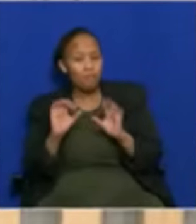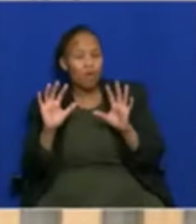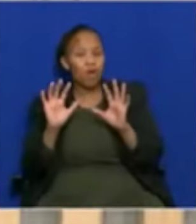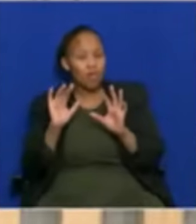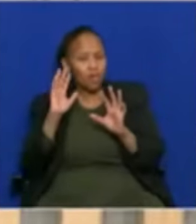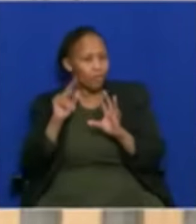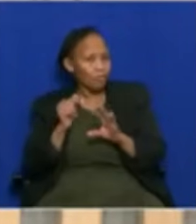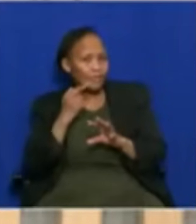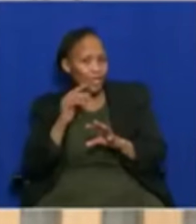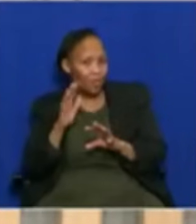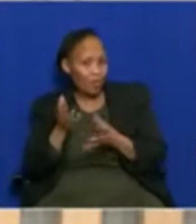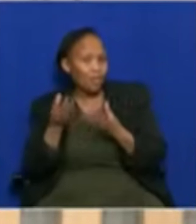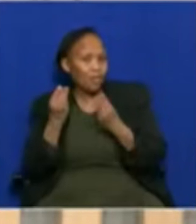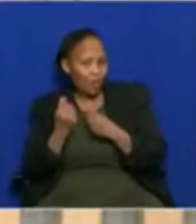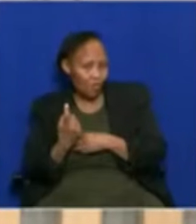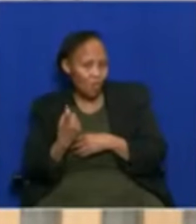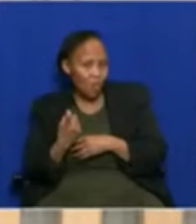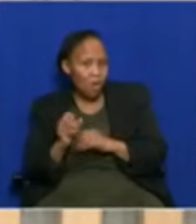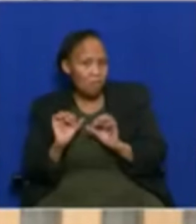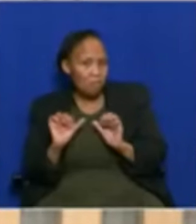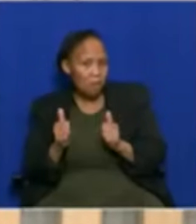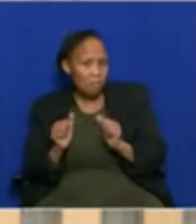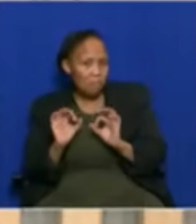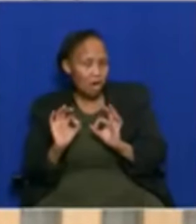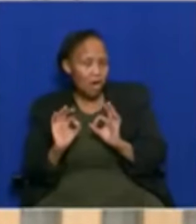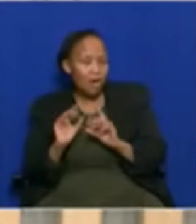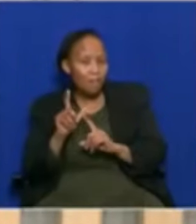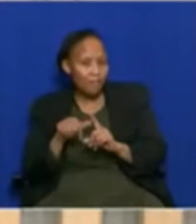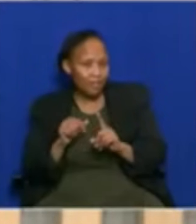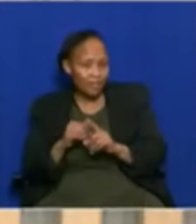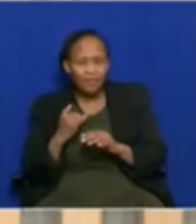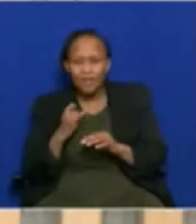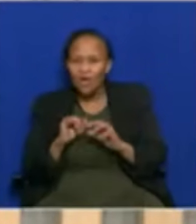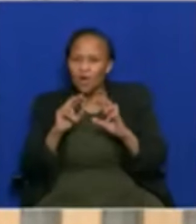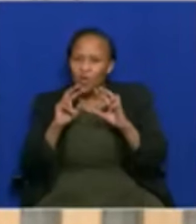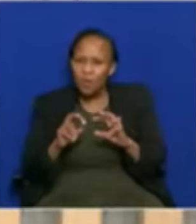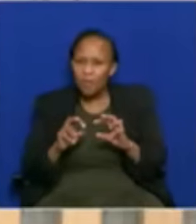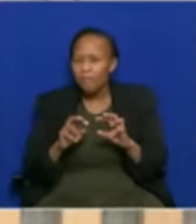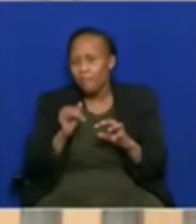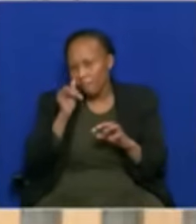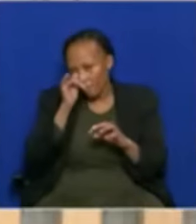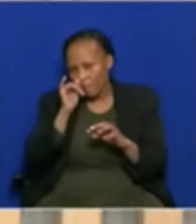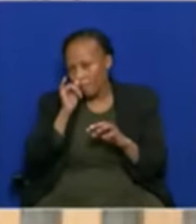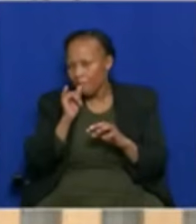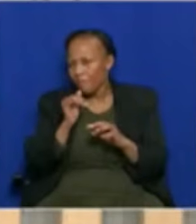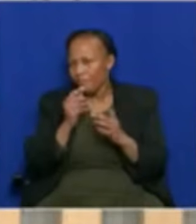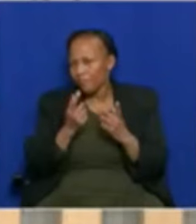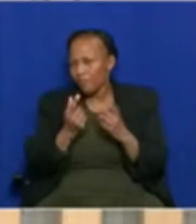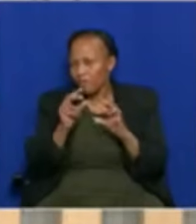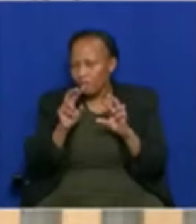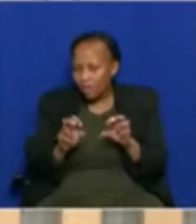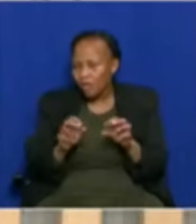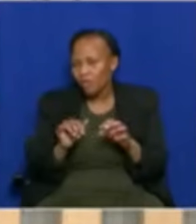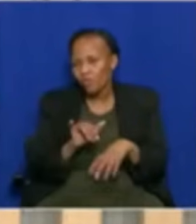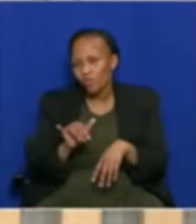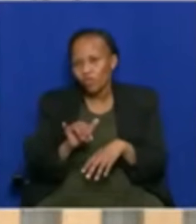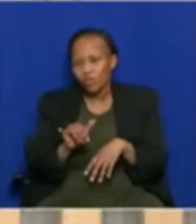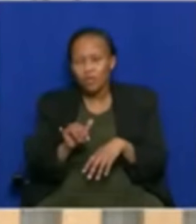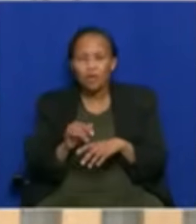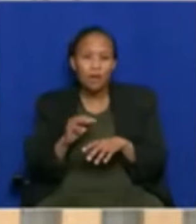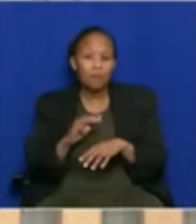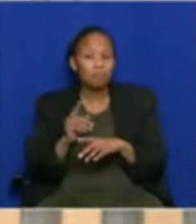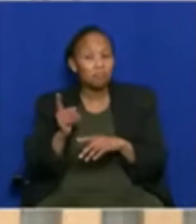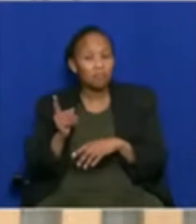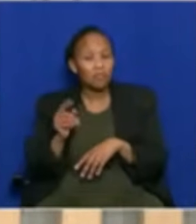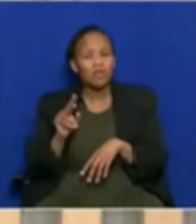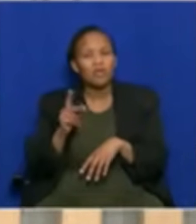the criminal case that you are trying to investigate, if not a gripe session by General Khan that he happened not to be